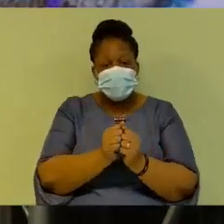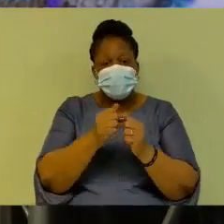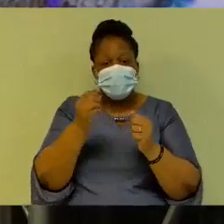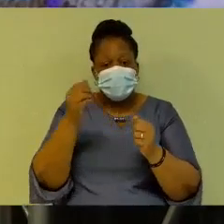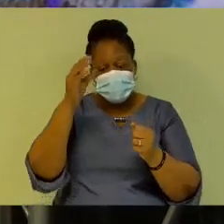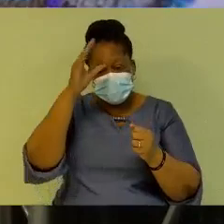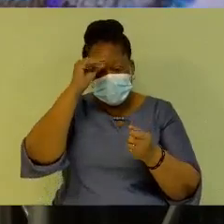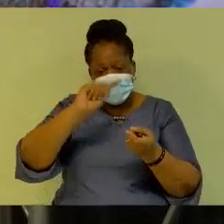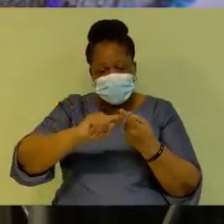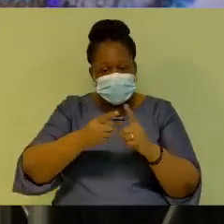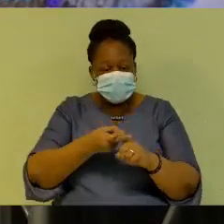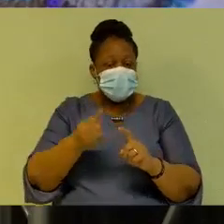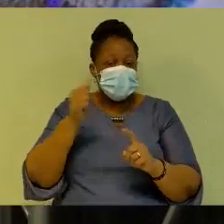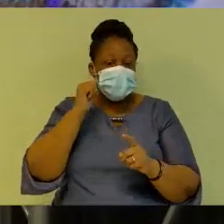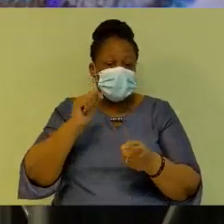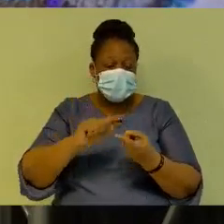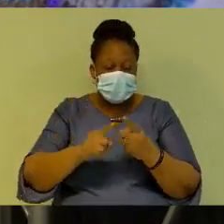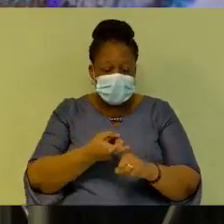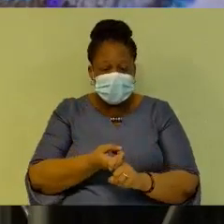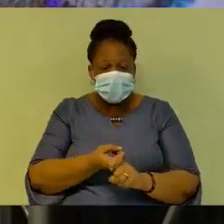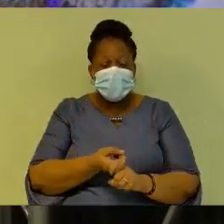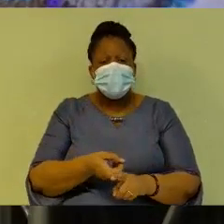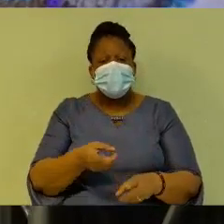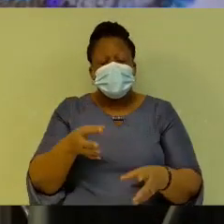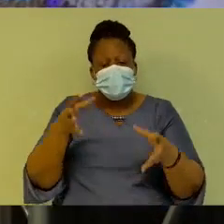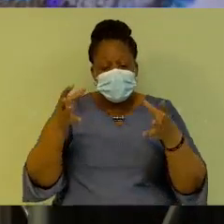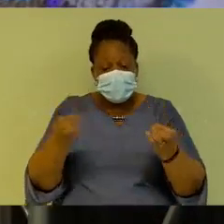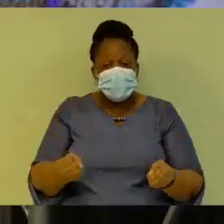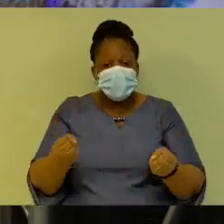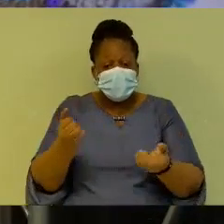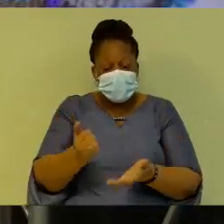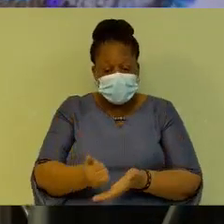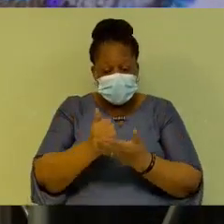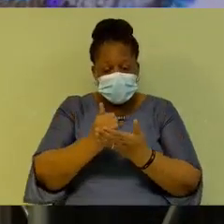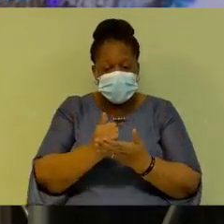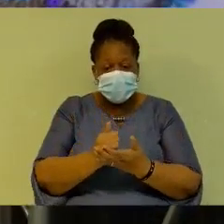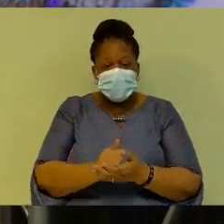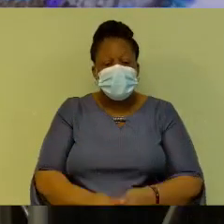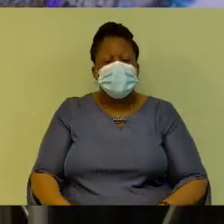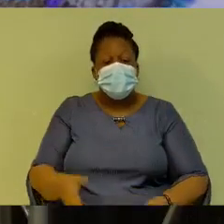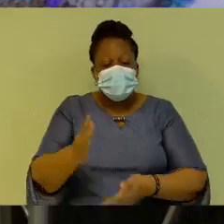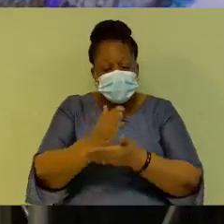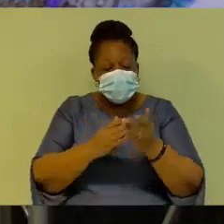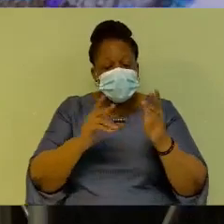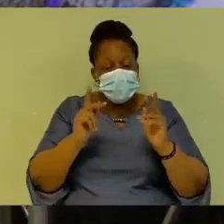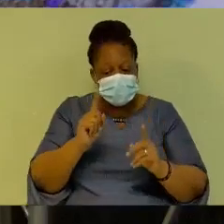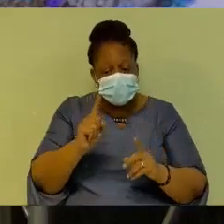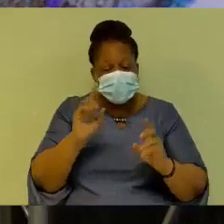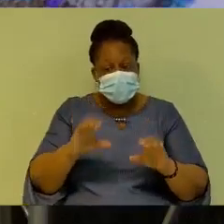agencies available to help you. These include the Department of Gender Affairs at